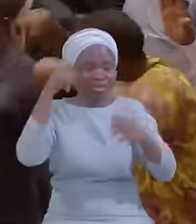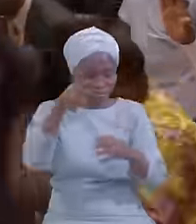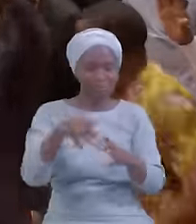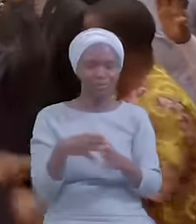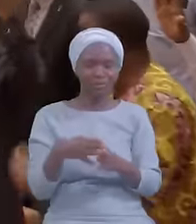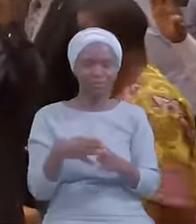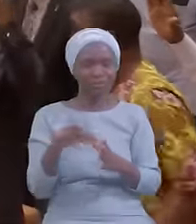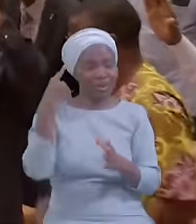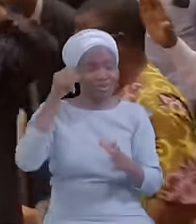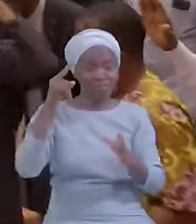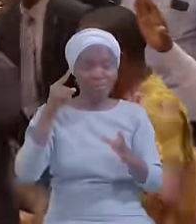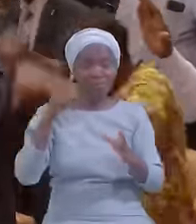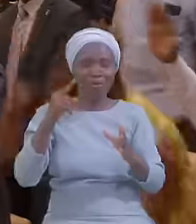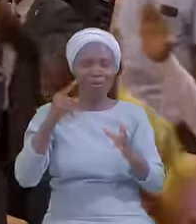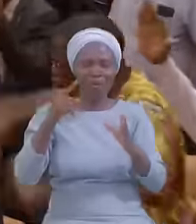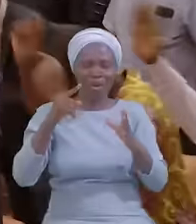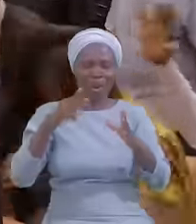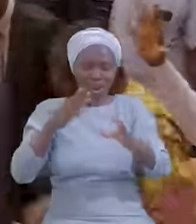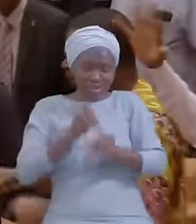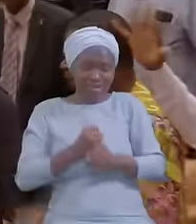for achievement,